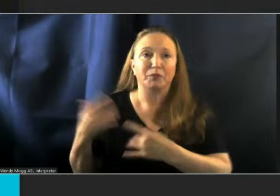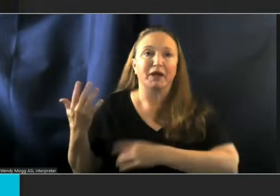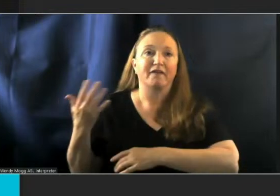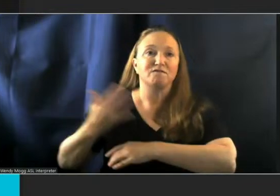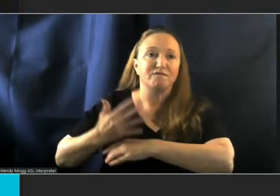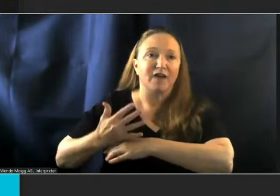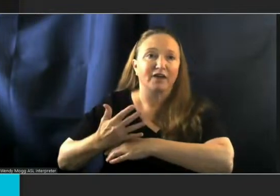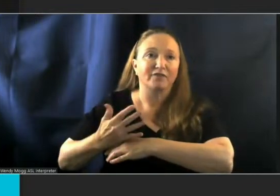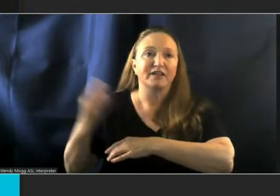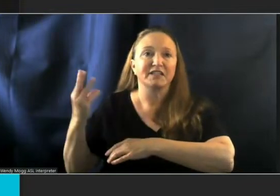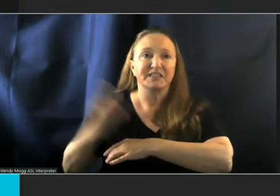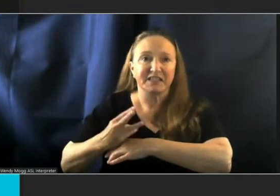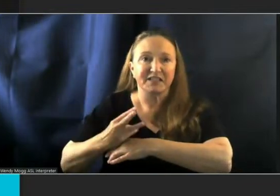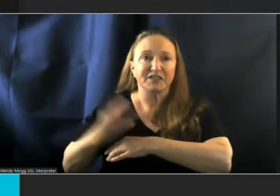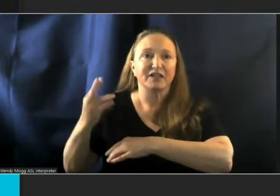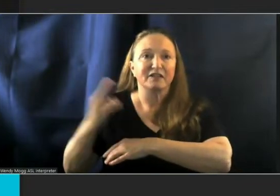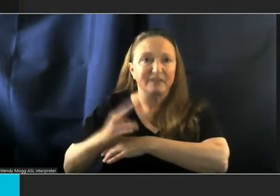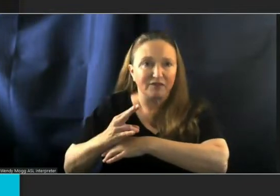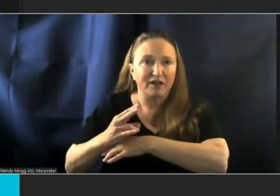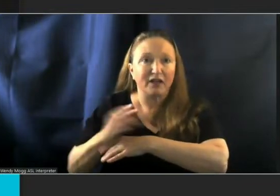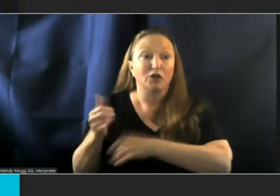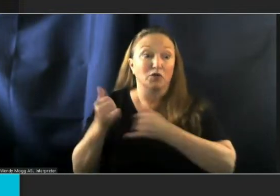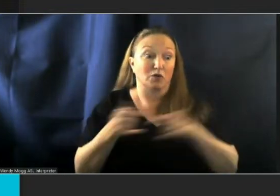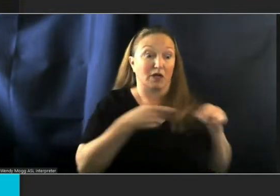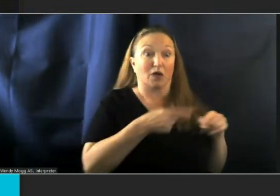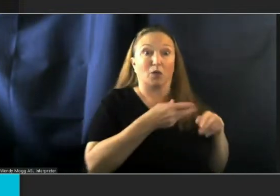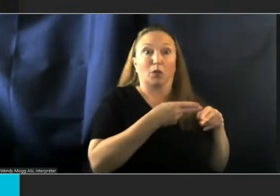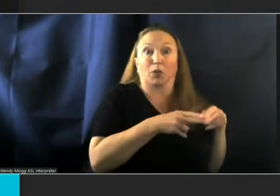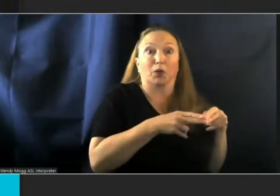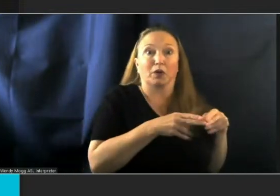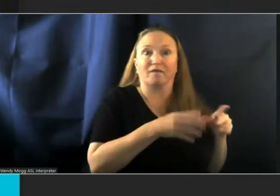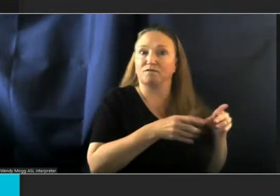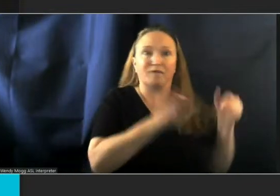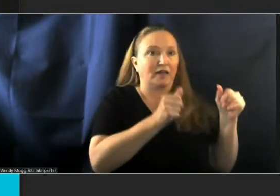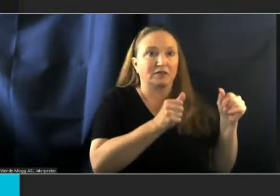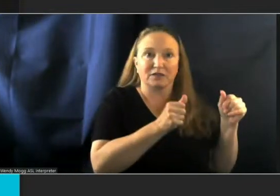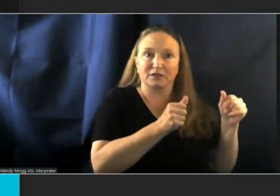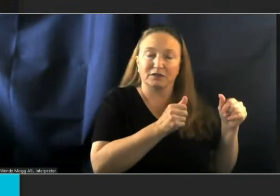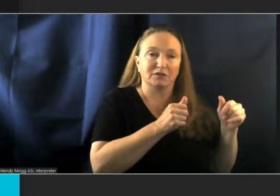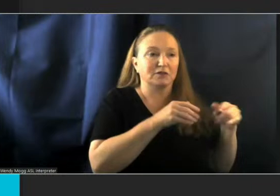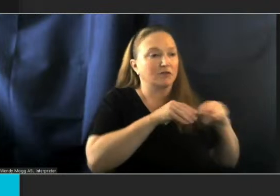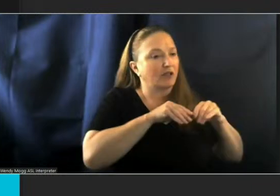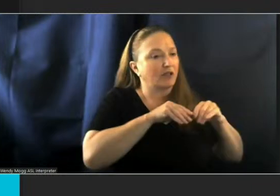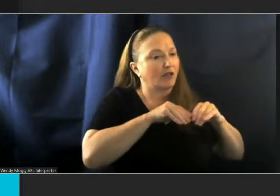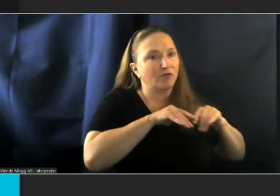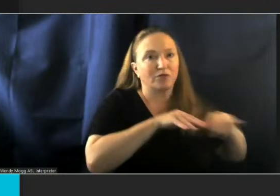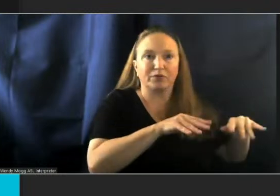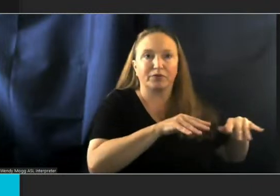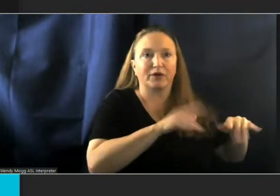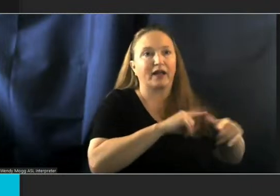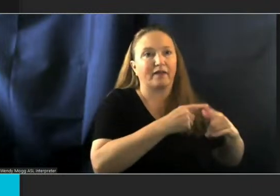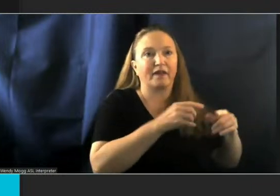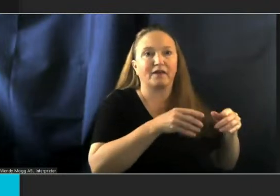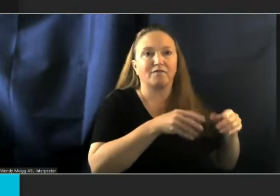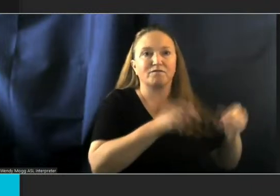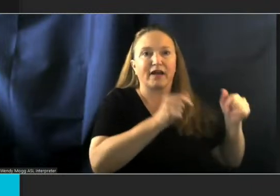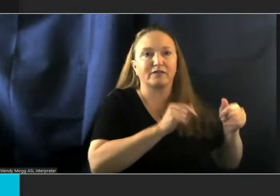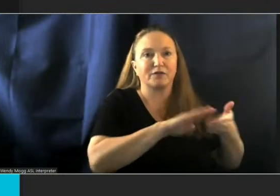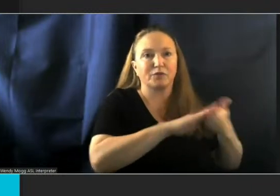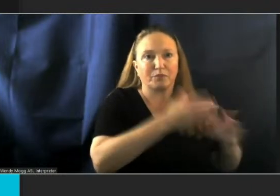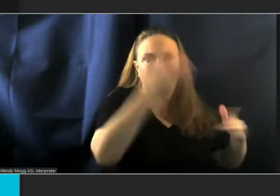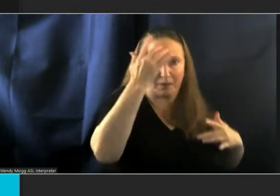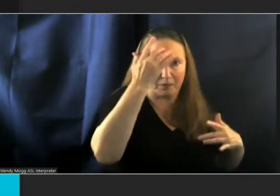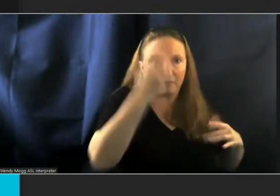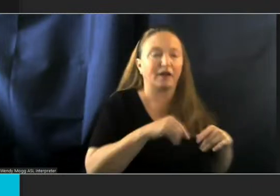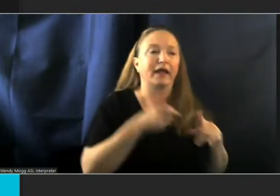7 days. So we're seeing a faster turnaround with a more infectious virus. And it's also hitting us at the same time